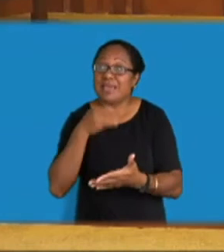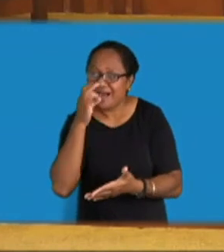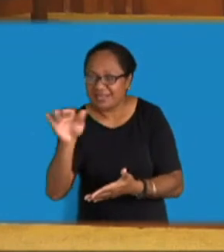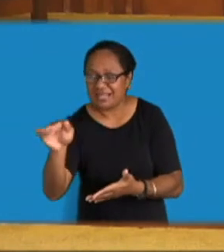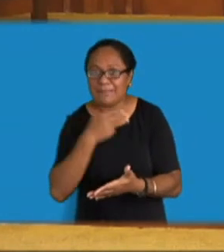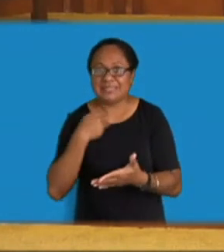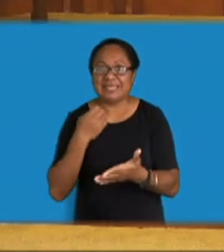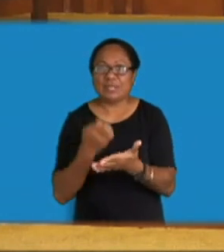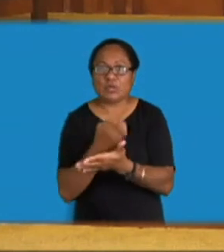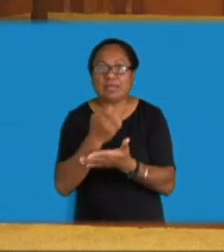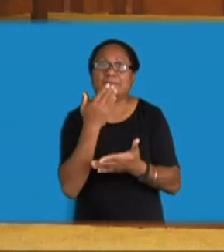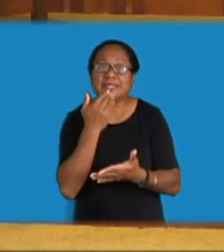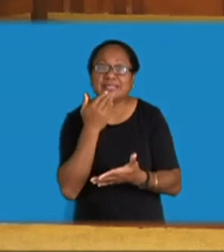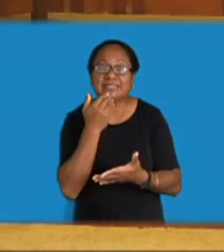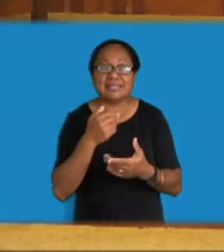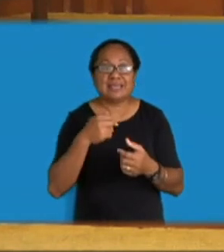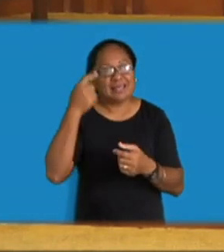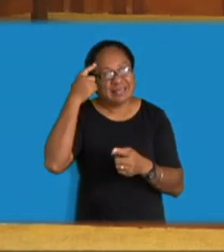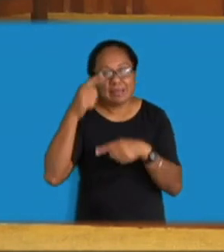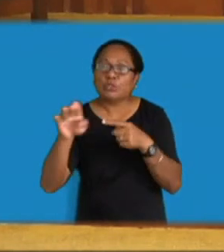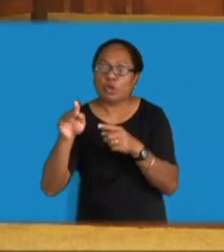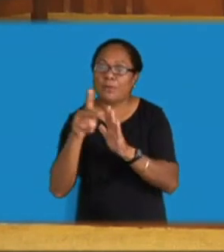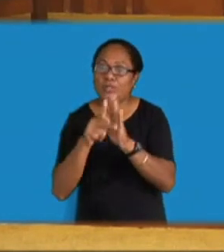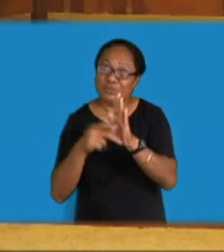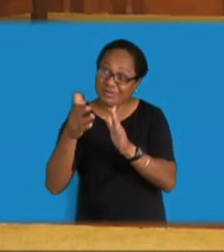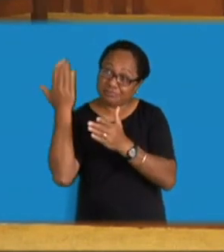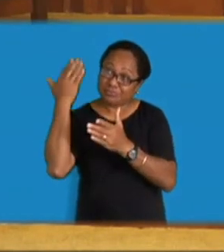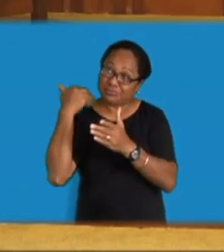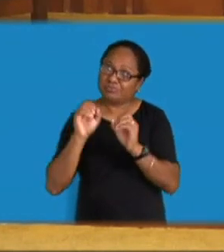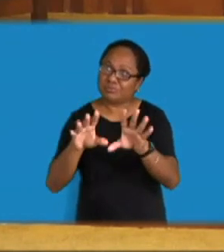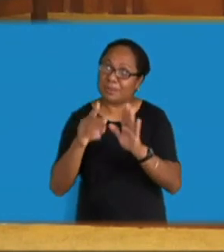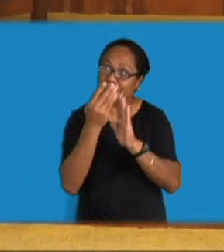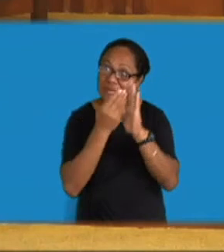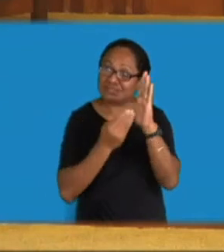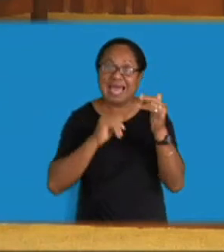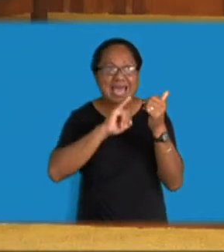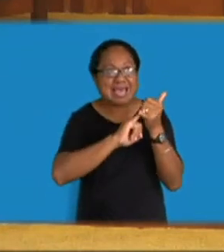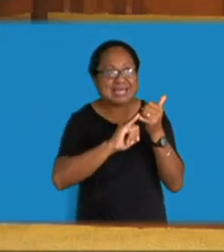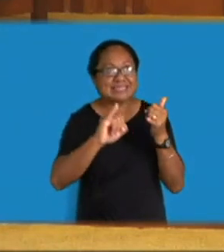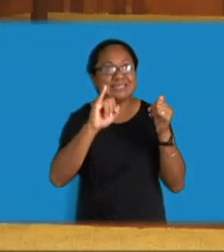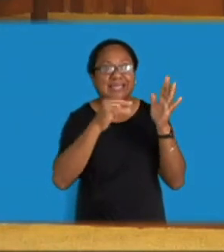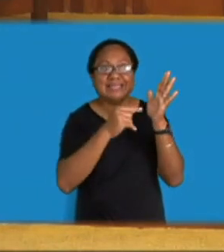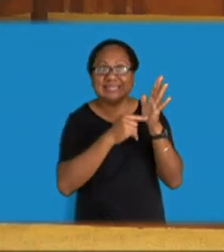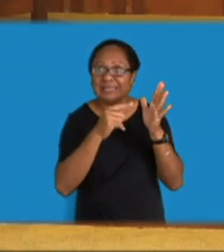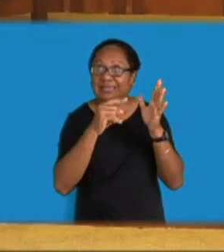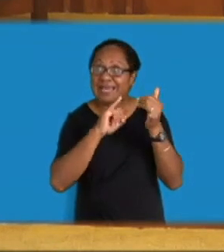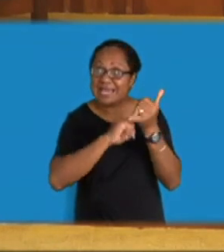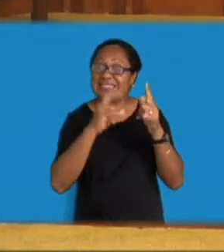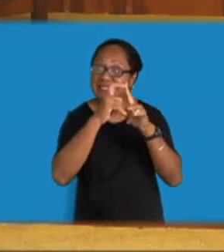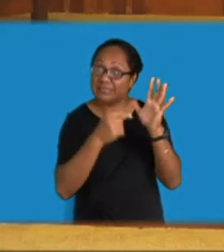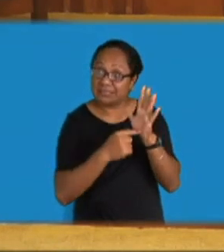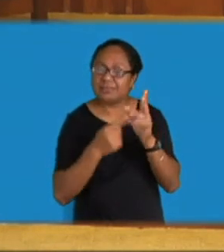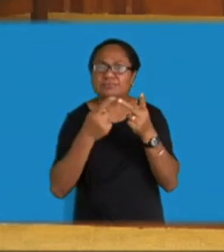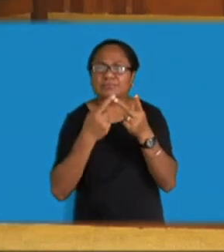rethink some of the policies that he put out into the last budget, for example, the STT and other costs that